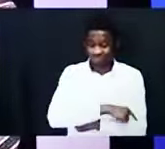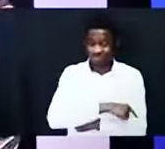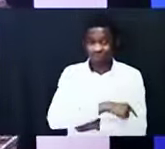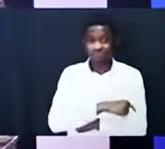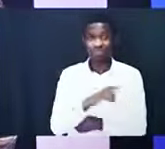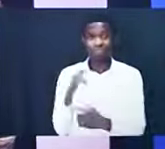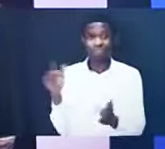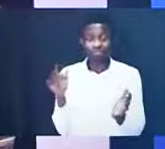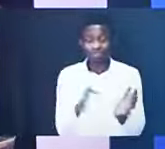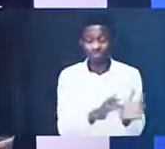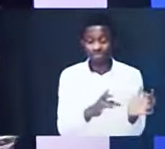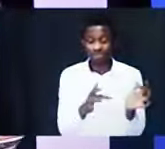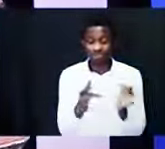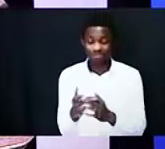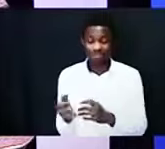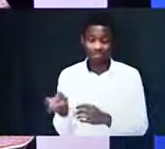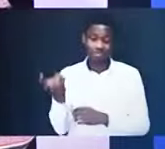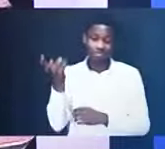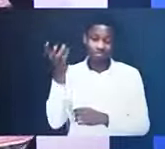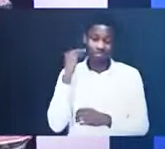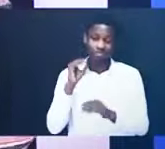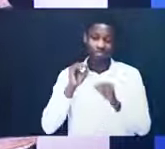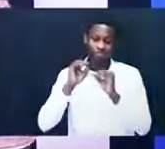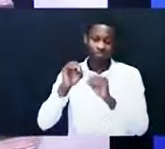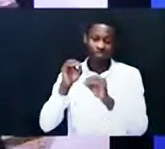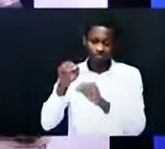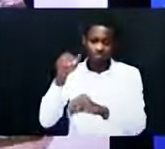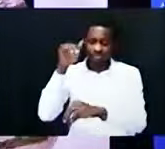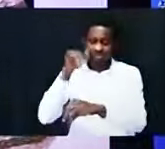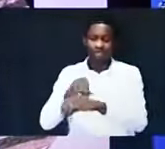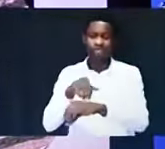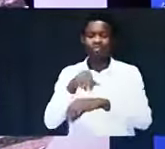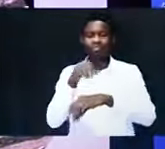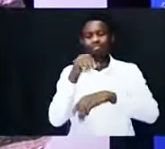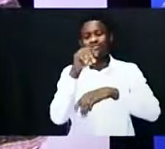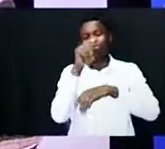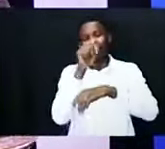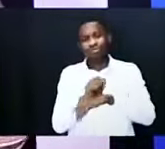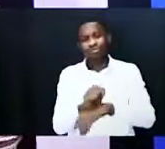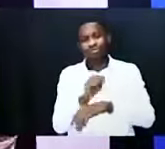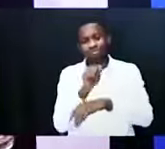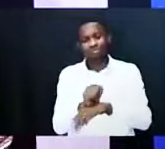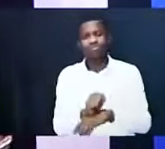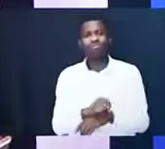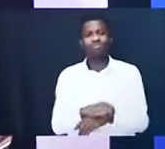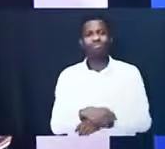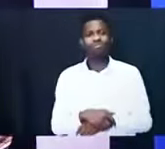Jesus was teaching at the temple. Each day. And each